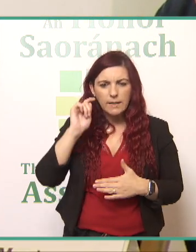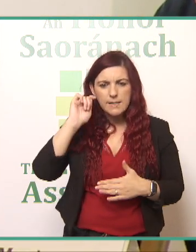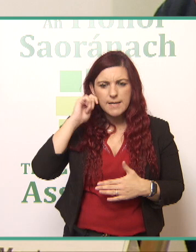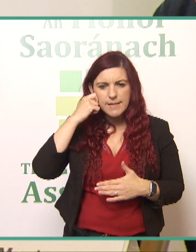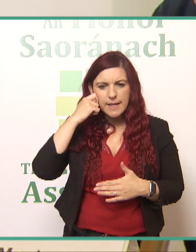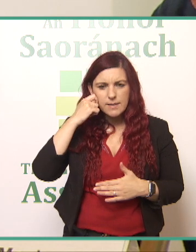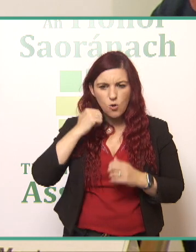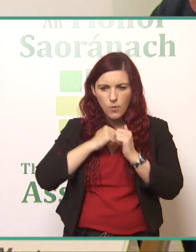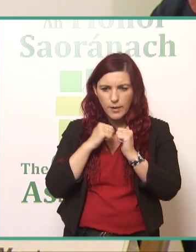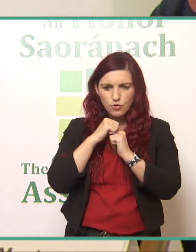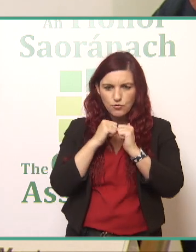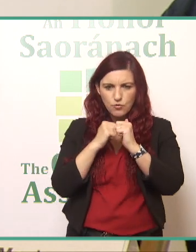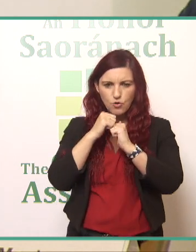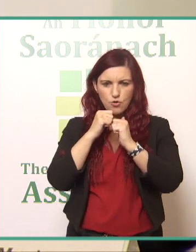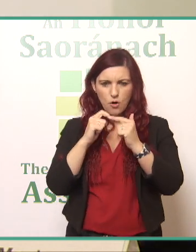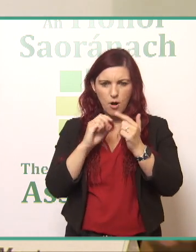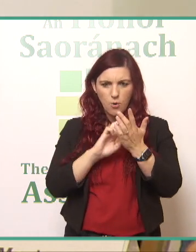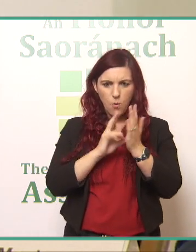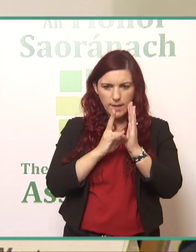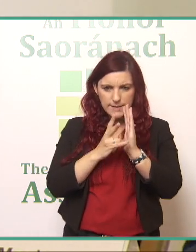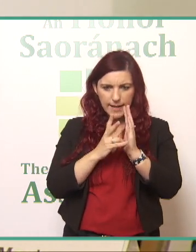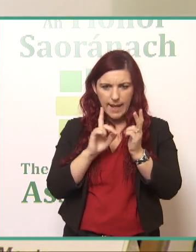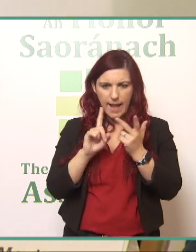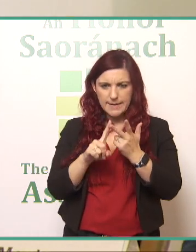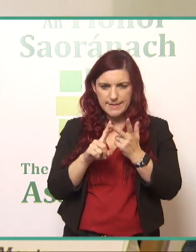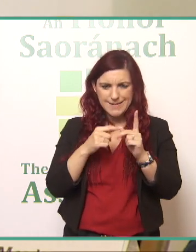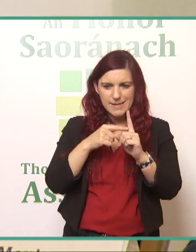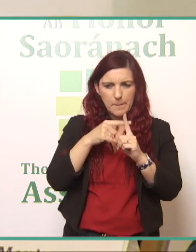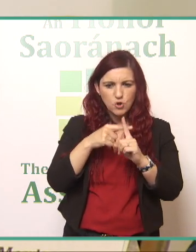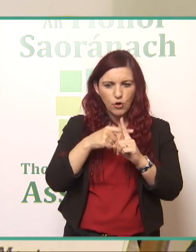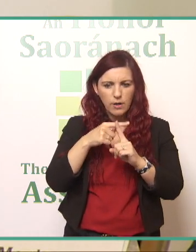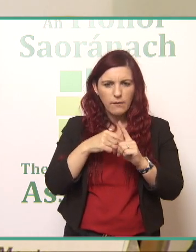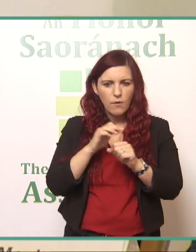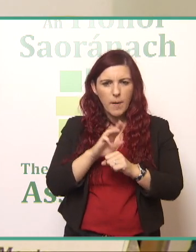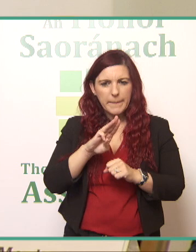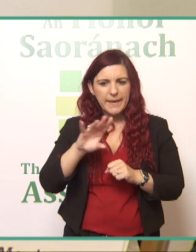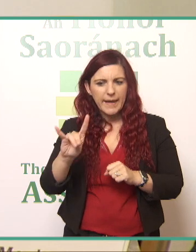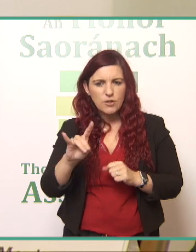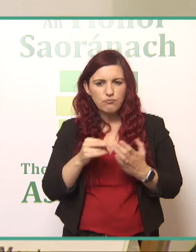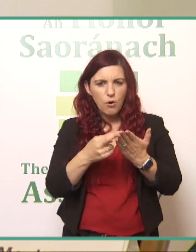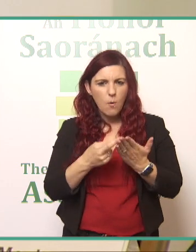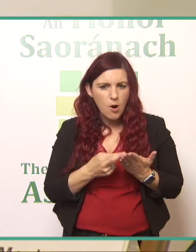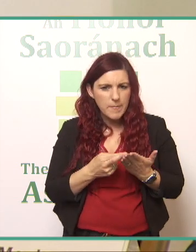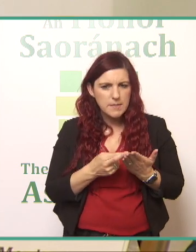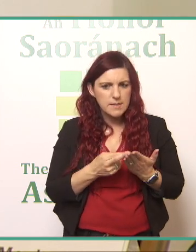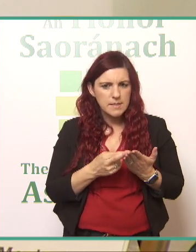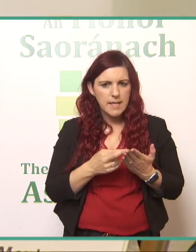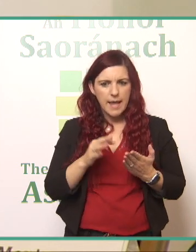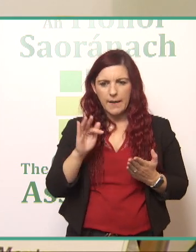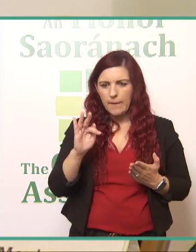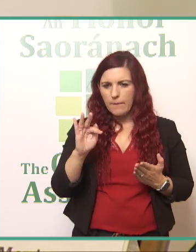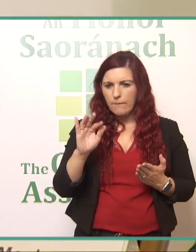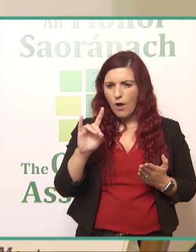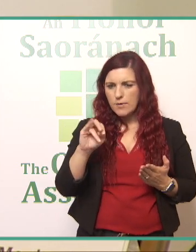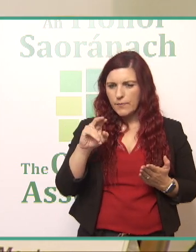soil structure, soil quality and soil chemistry in terms of pH, lime requirement, phosphorus,